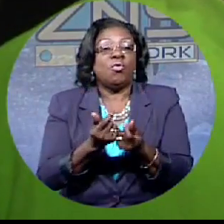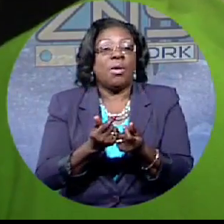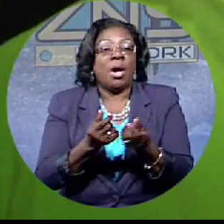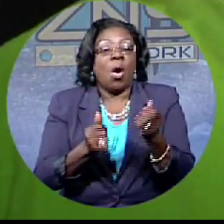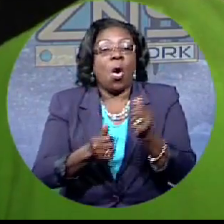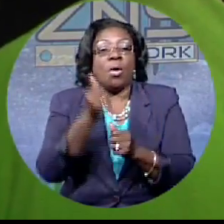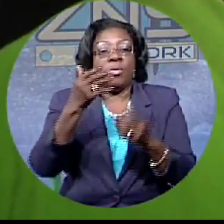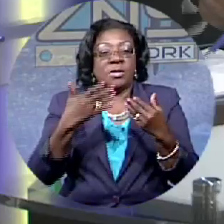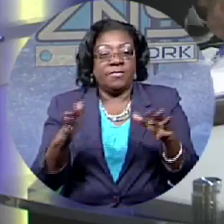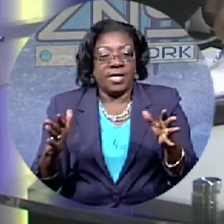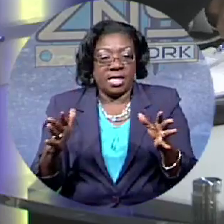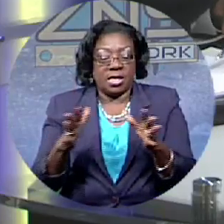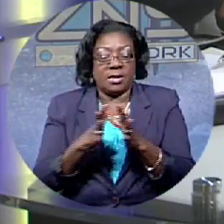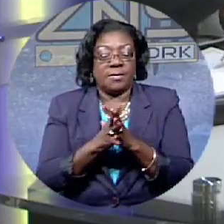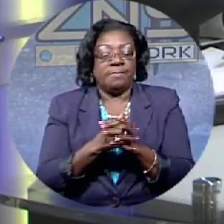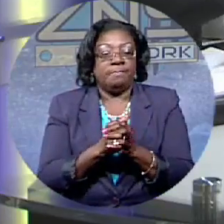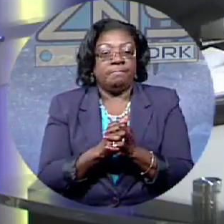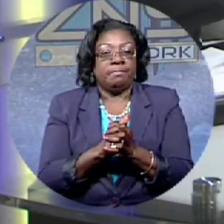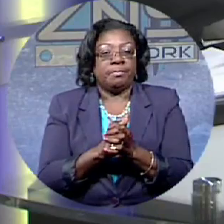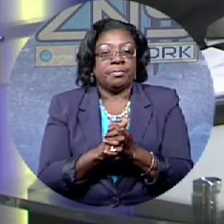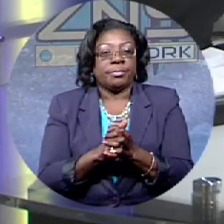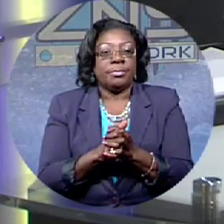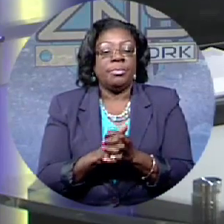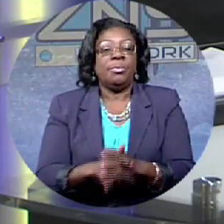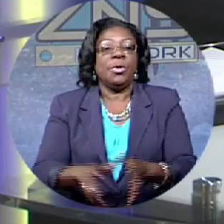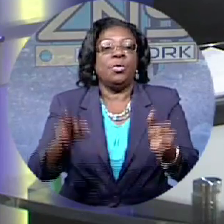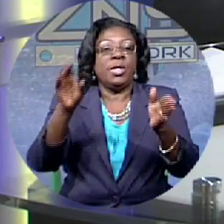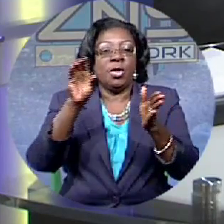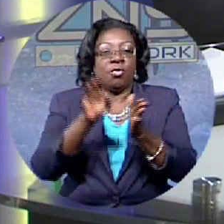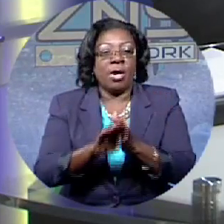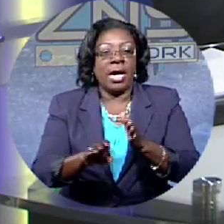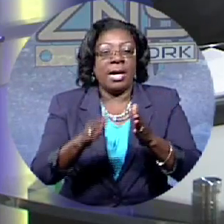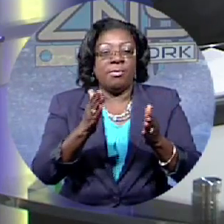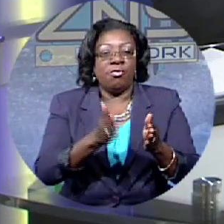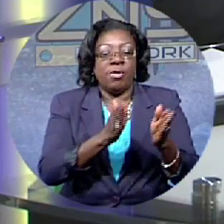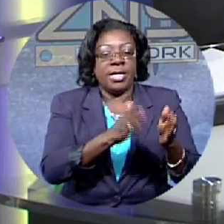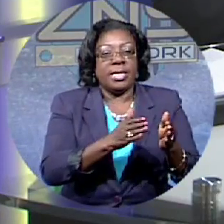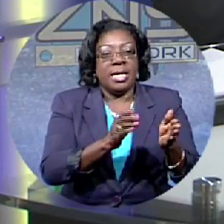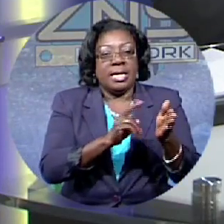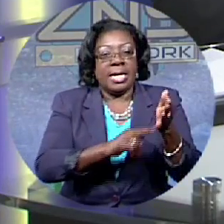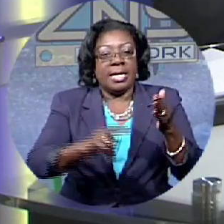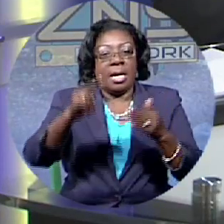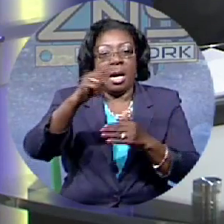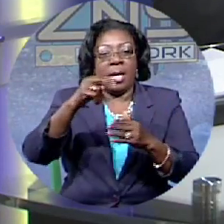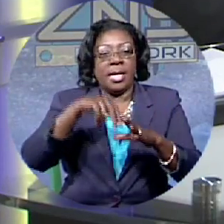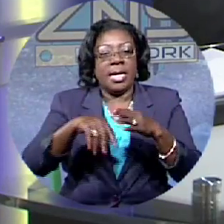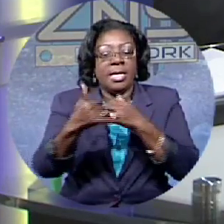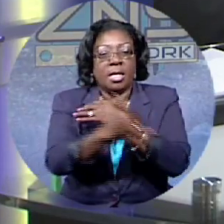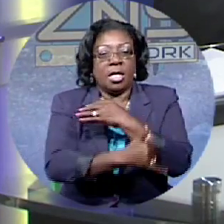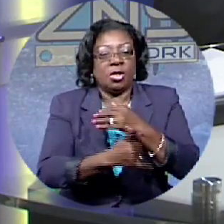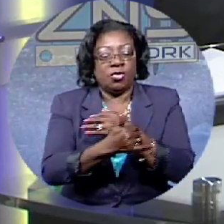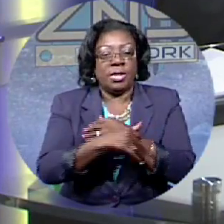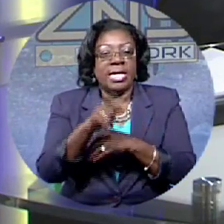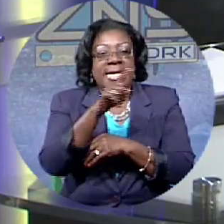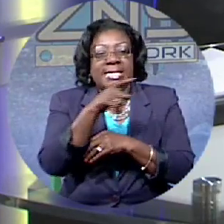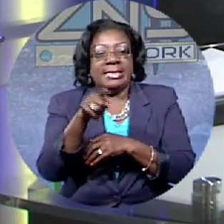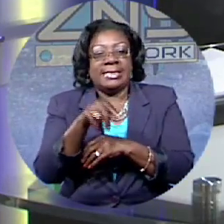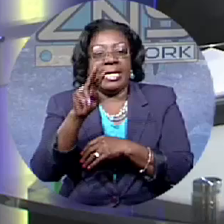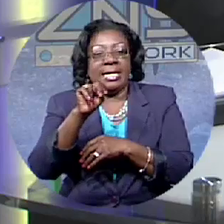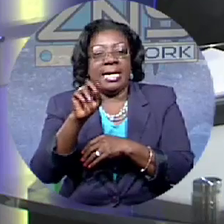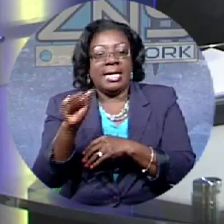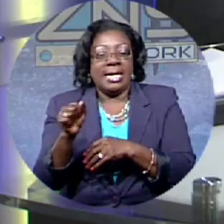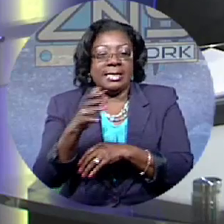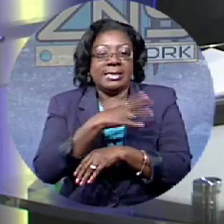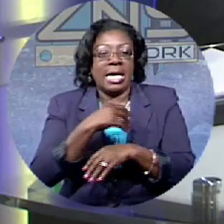complete. With the crime rate escalating in the country, the Broadcasting Corporation of the Bahamas and the Christian community are